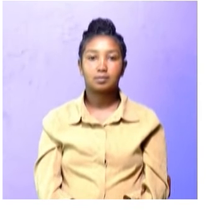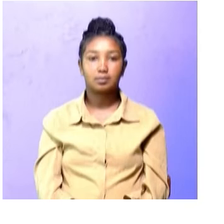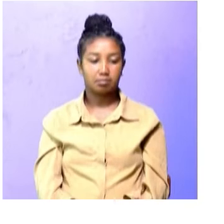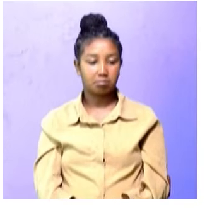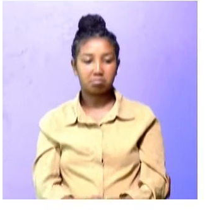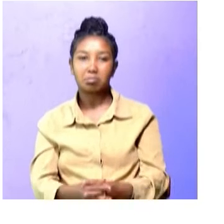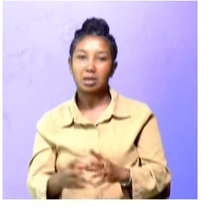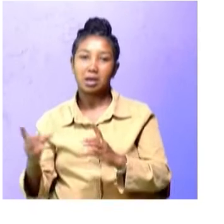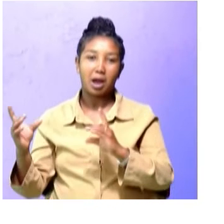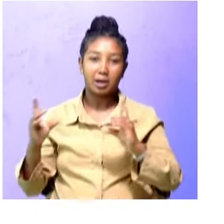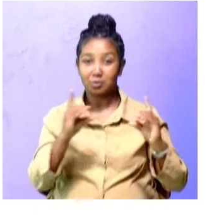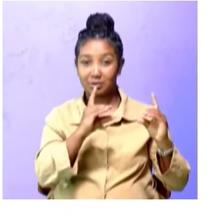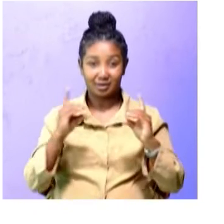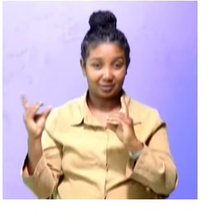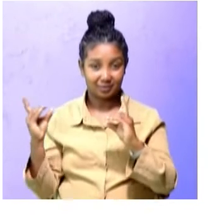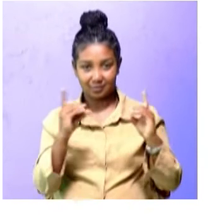Argumentative paragraph.